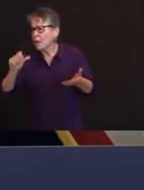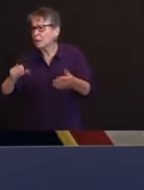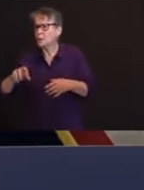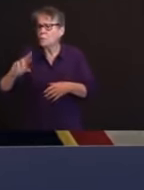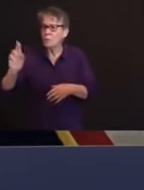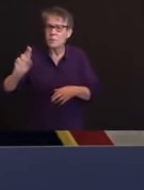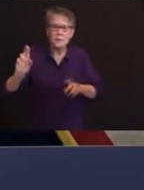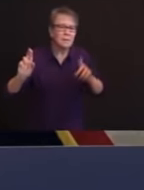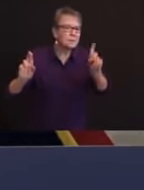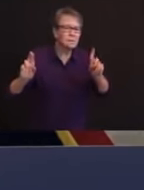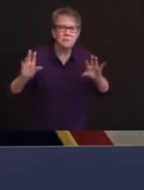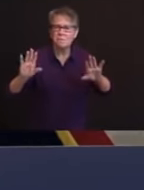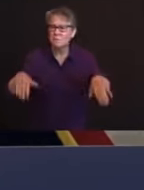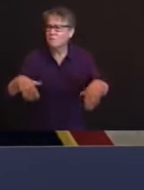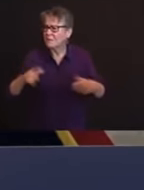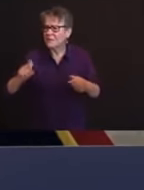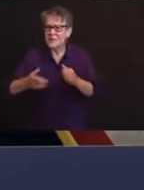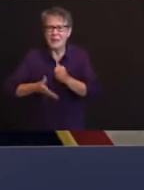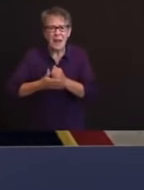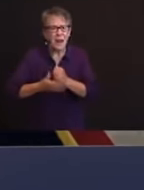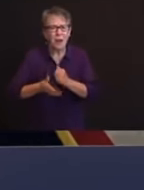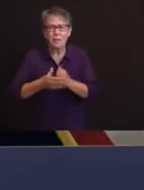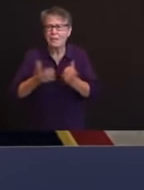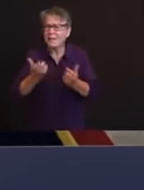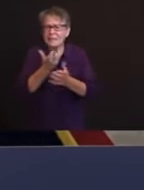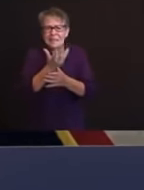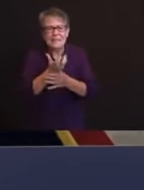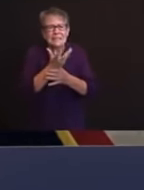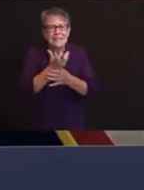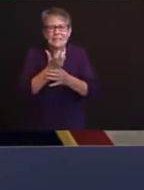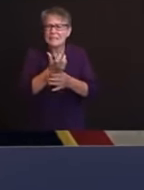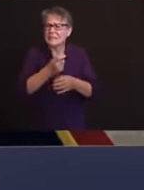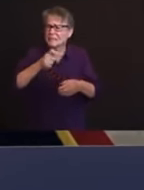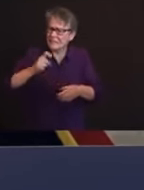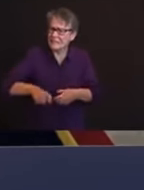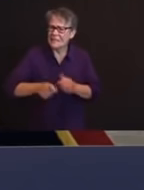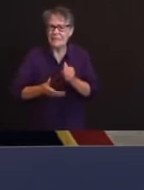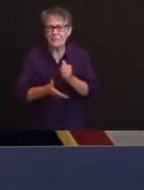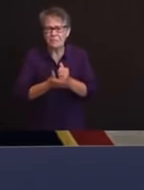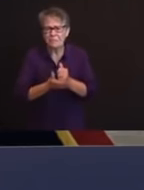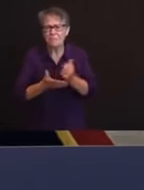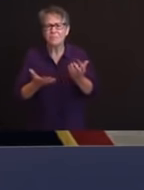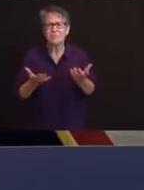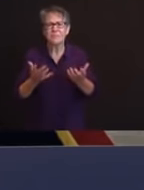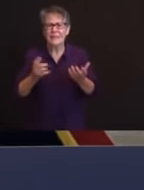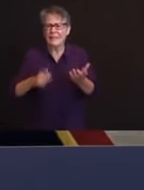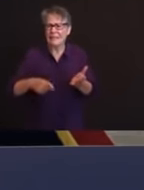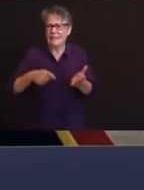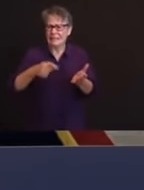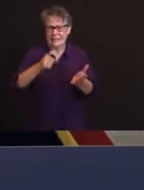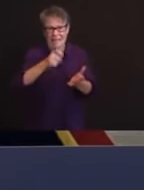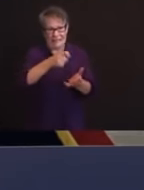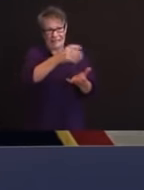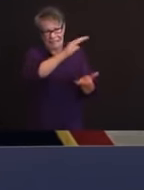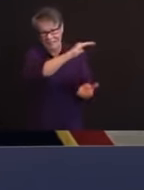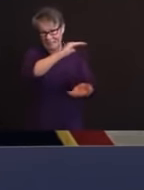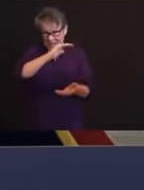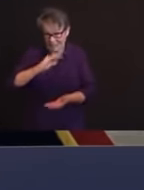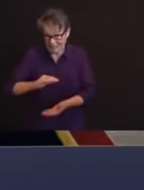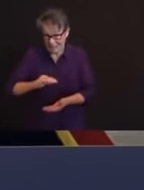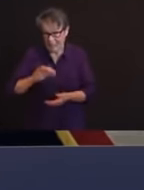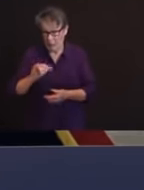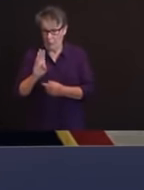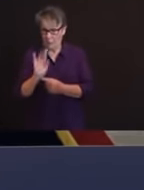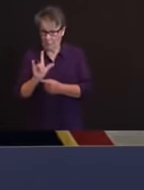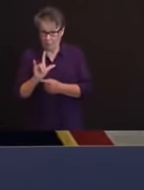funding to our communities. We need to get a bipartisan bill done, and I will not stop until we do it.